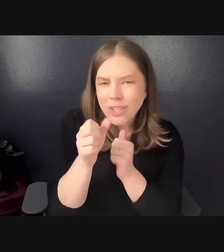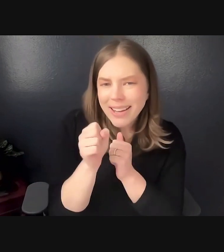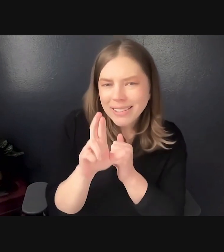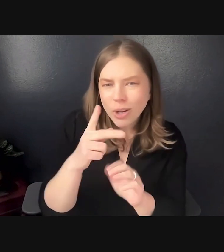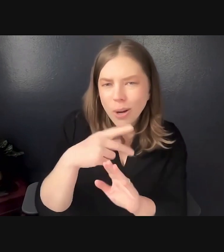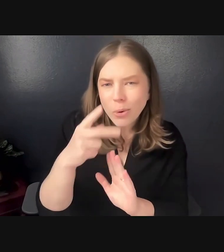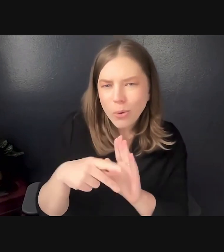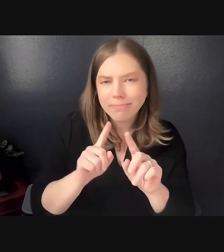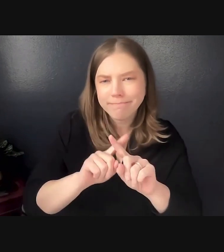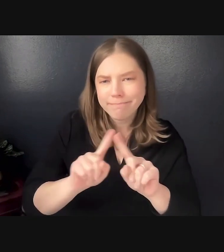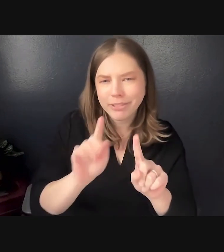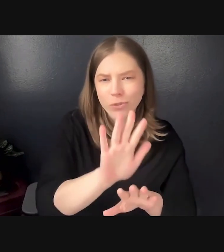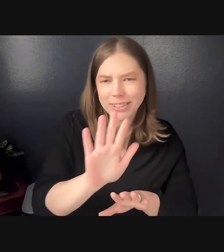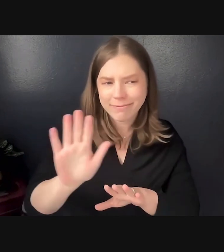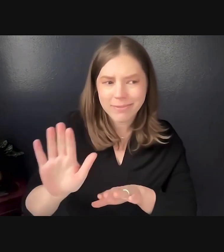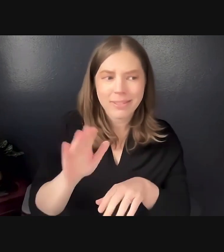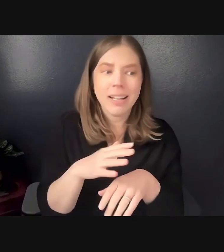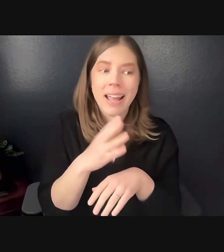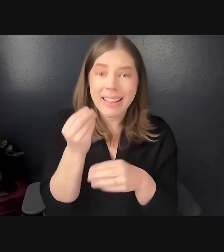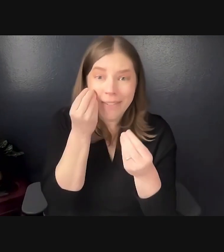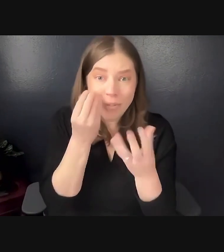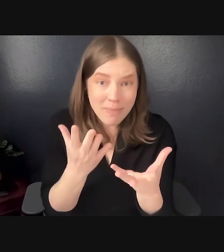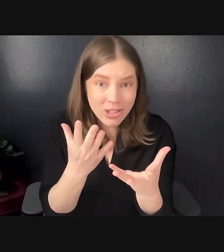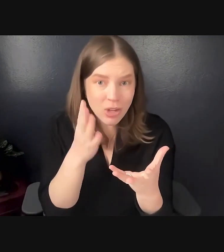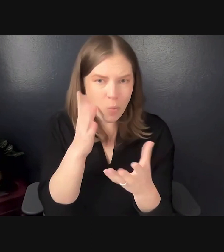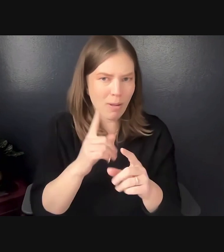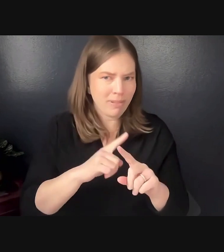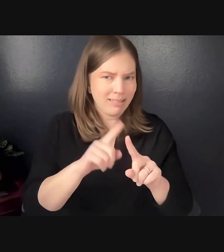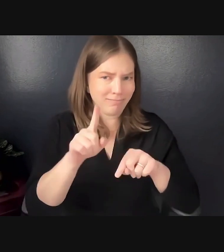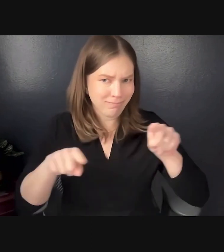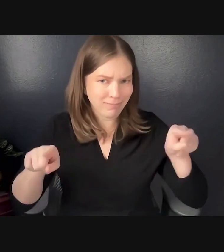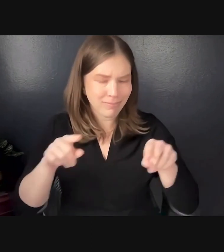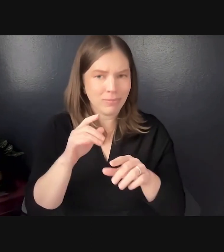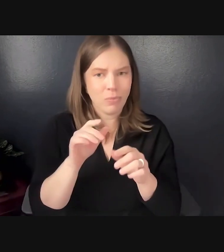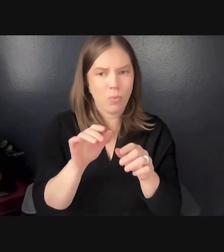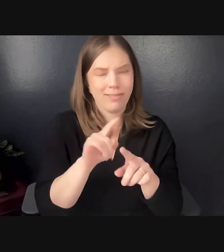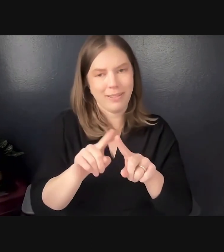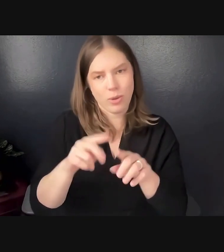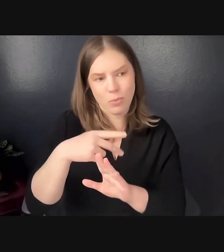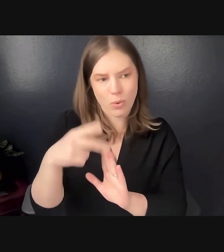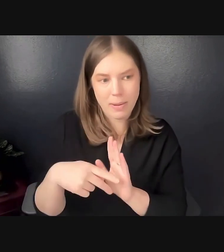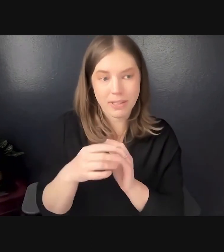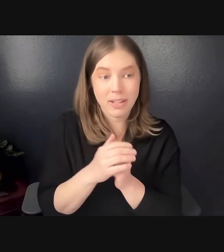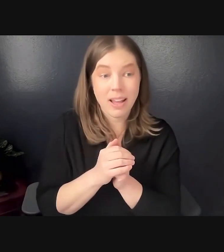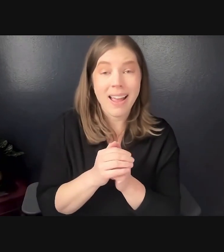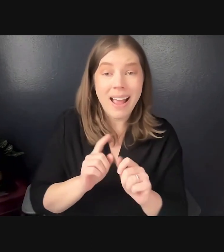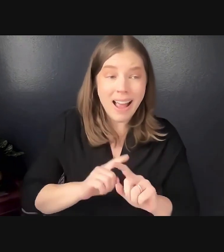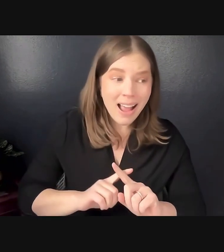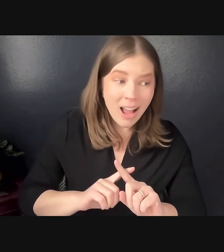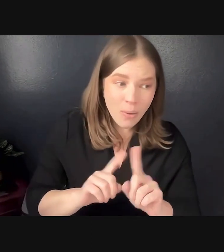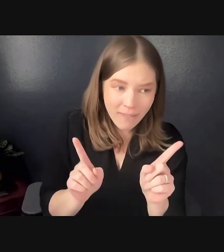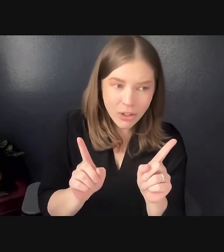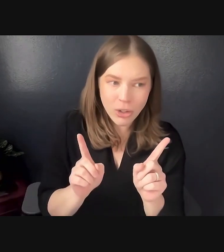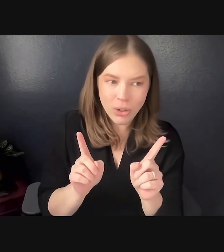out of automatic speech recognition programs. There are a variety of different types of programs, and depending on the software